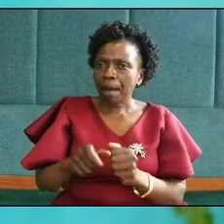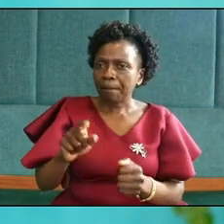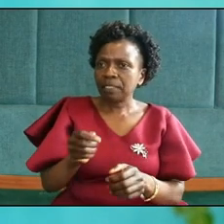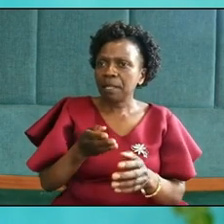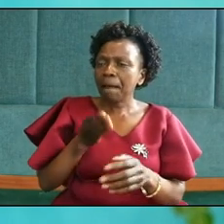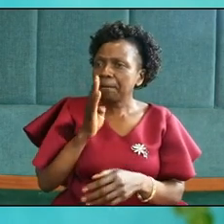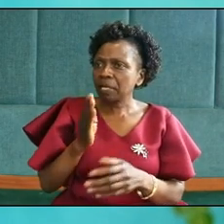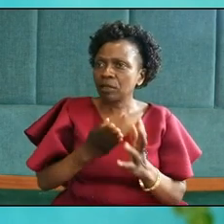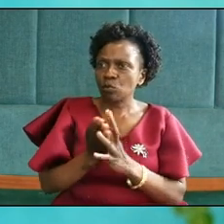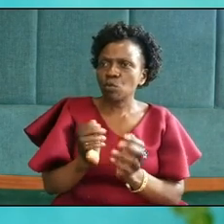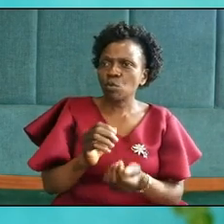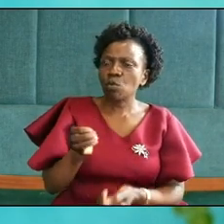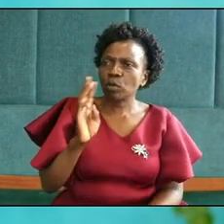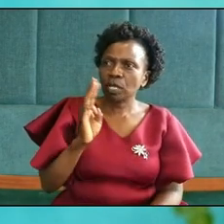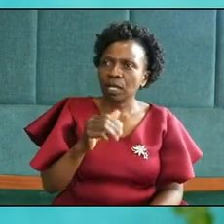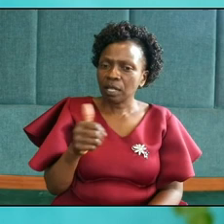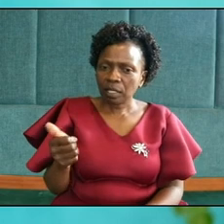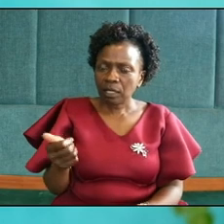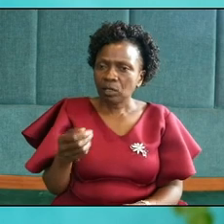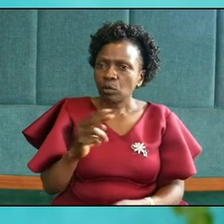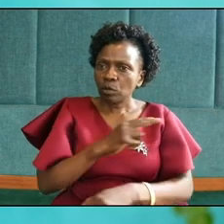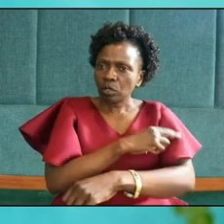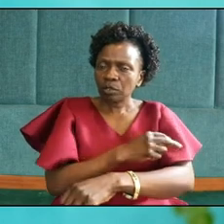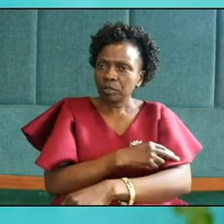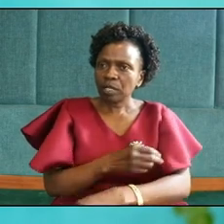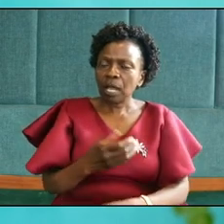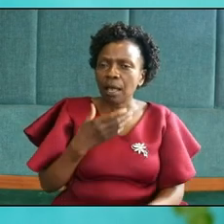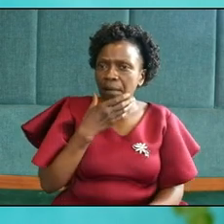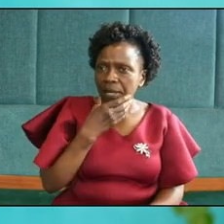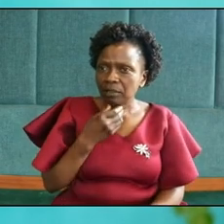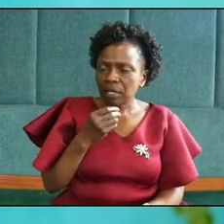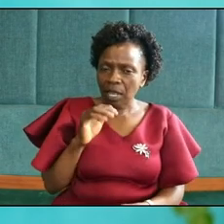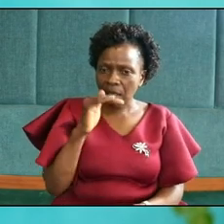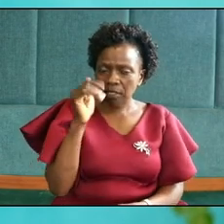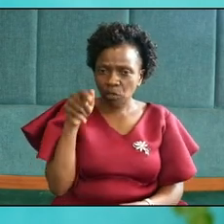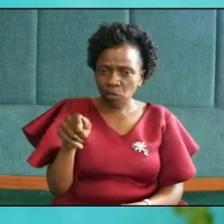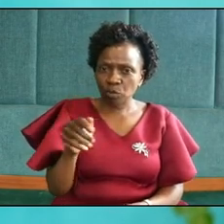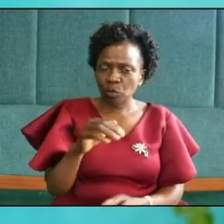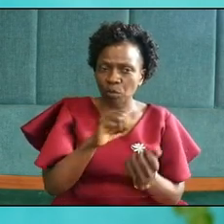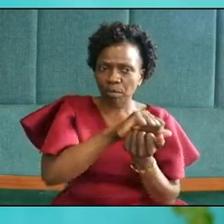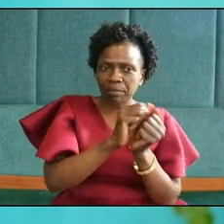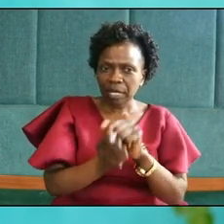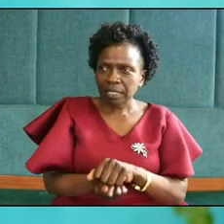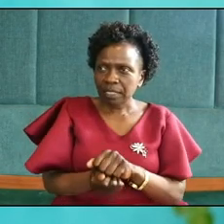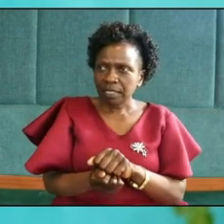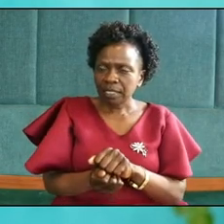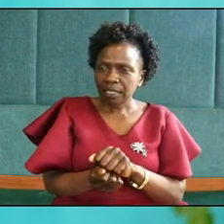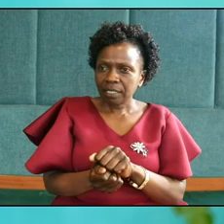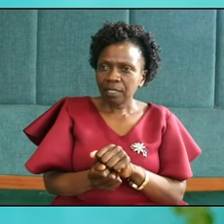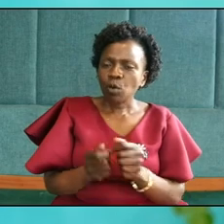while you are ministering in a hospital, a mother asks you to baptize her dying baby so that the baby can go to